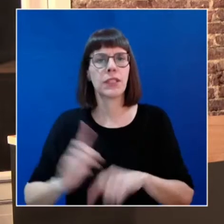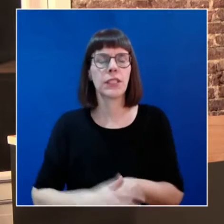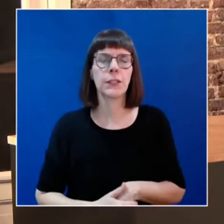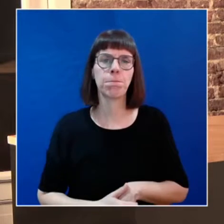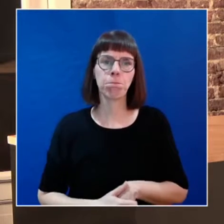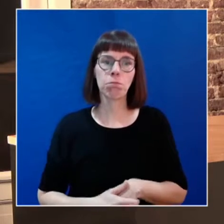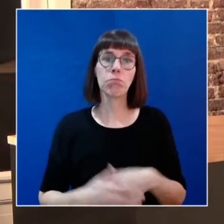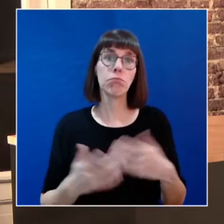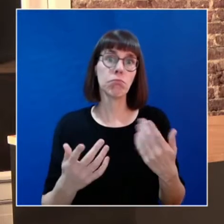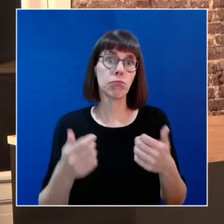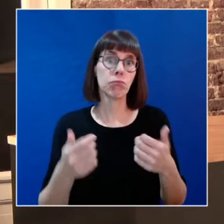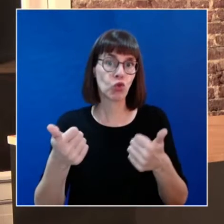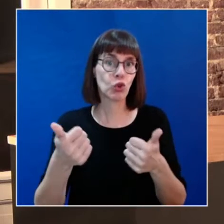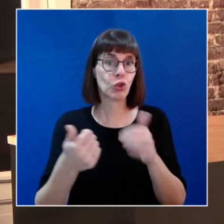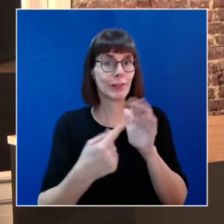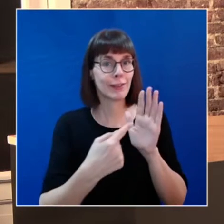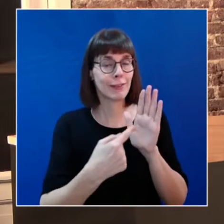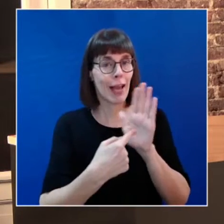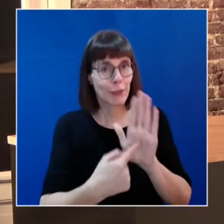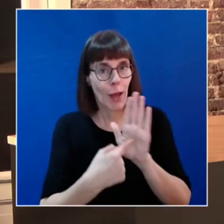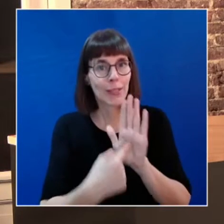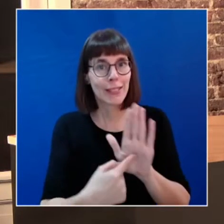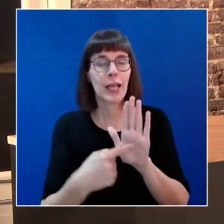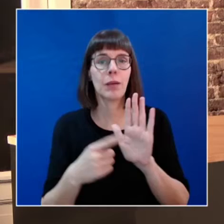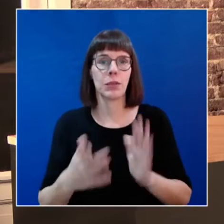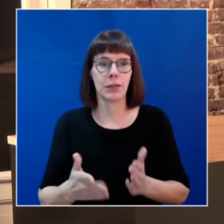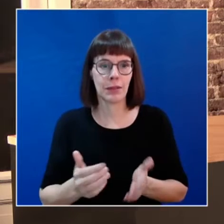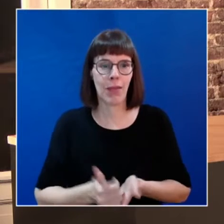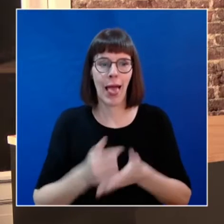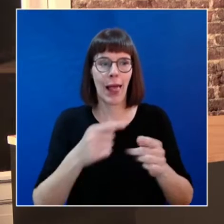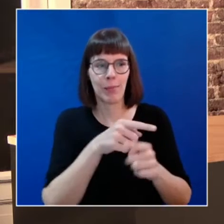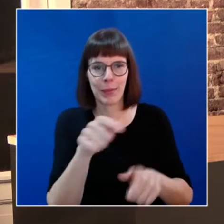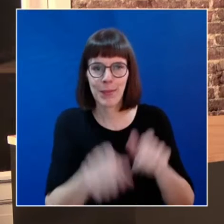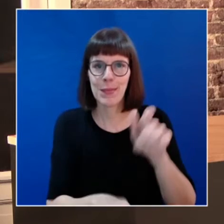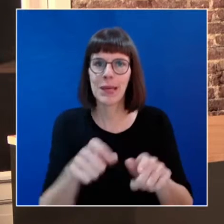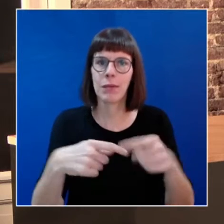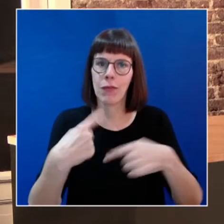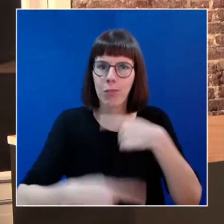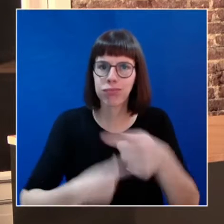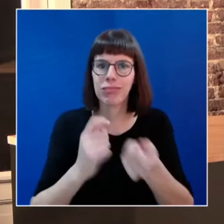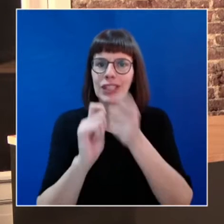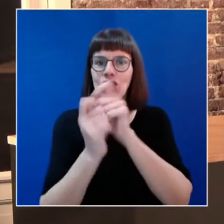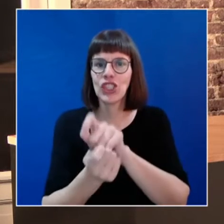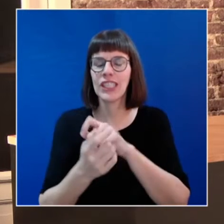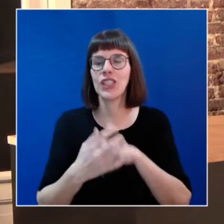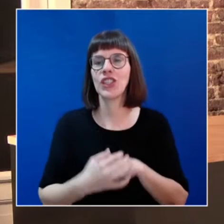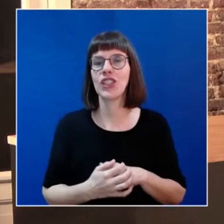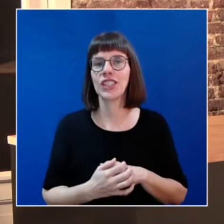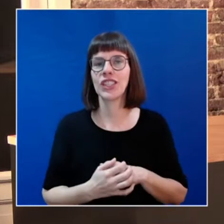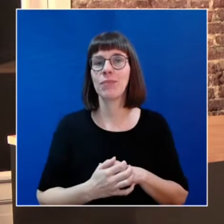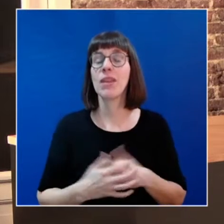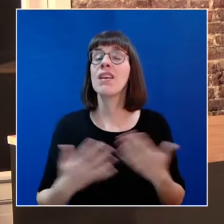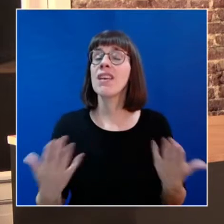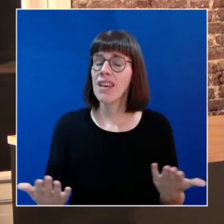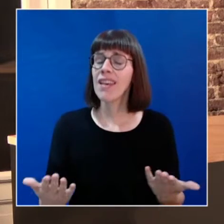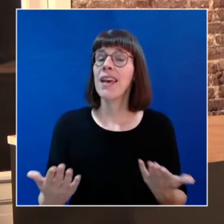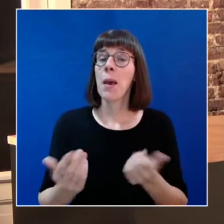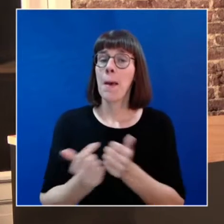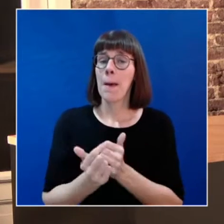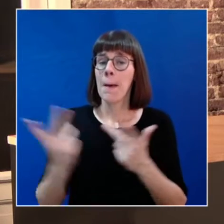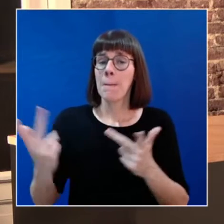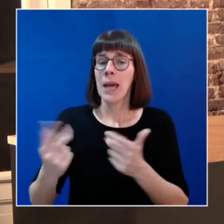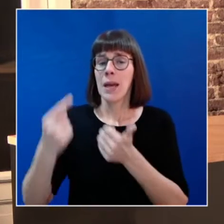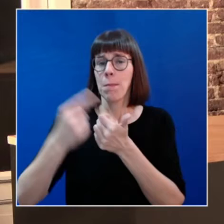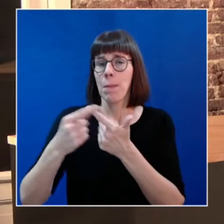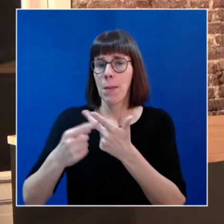the neurodiverse audience too. Yeah, and actually a lot has been said before, so I might not be saying anything